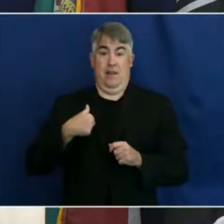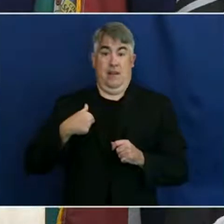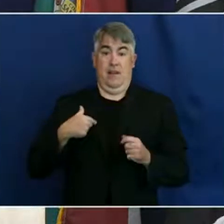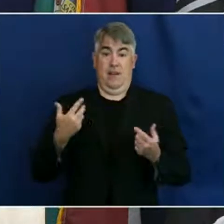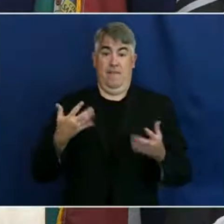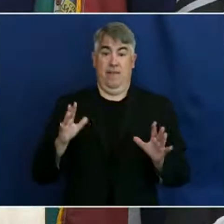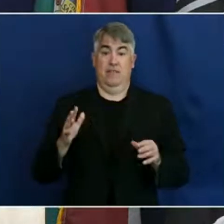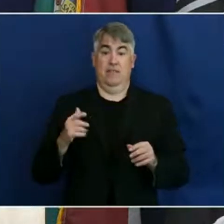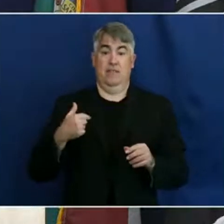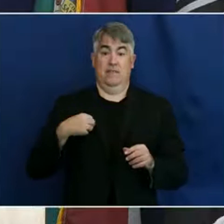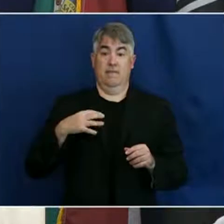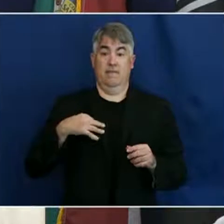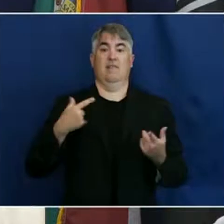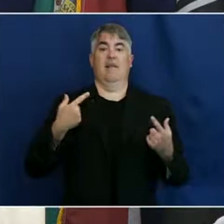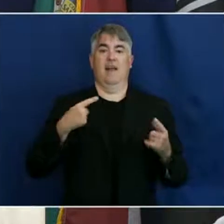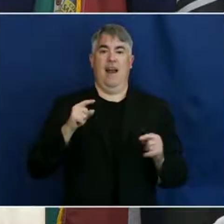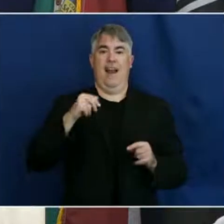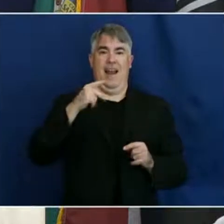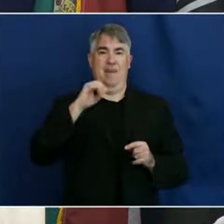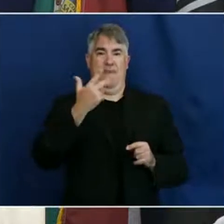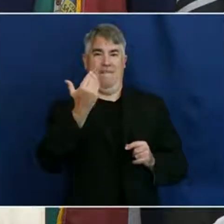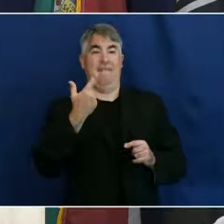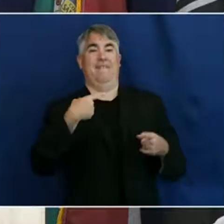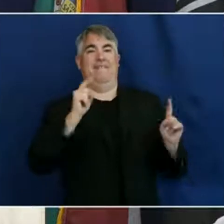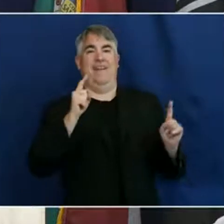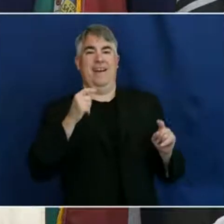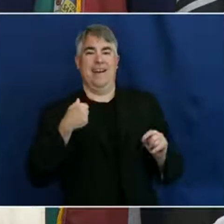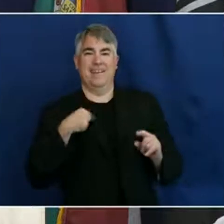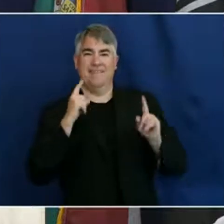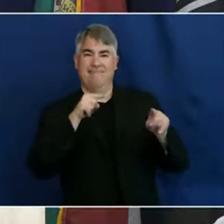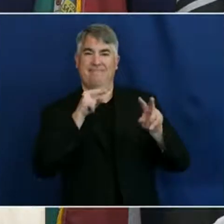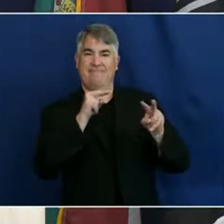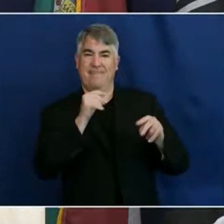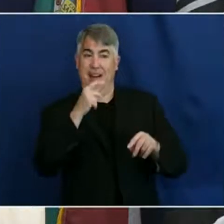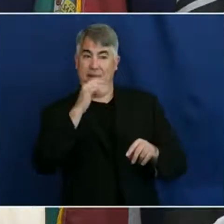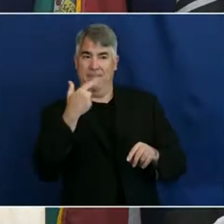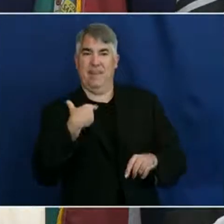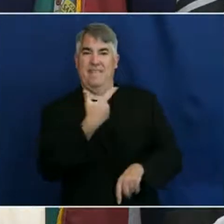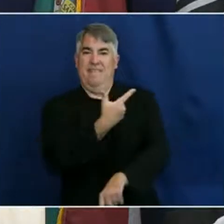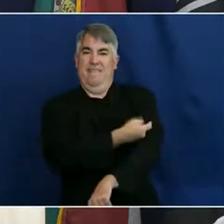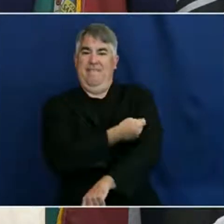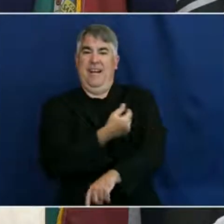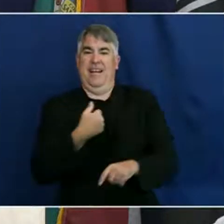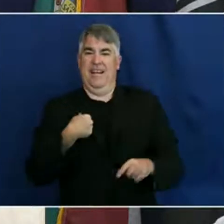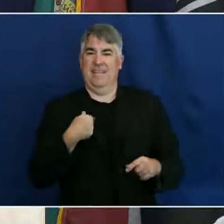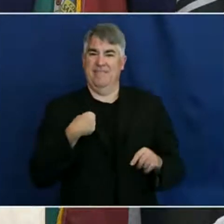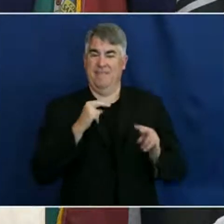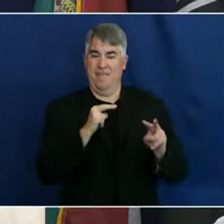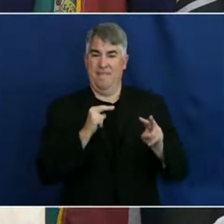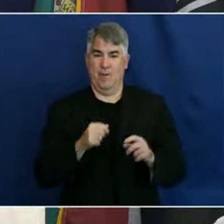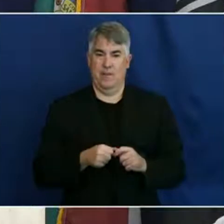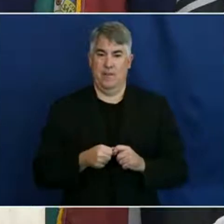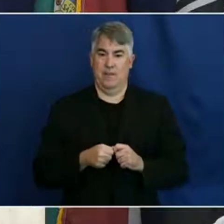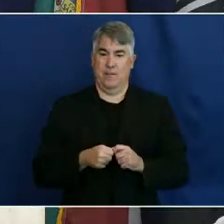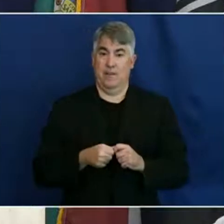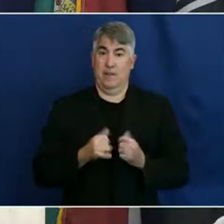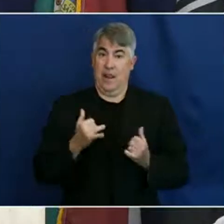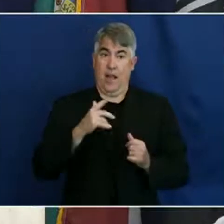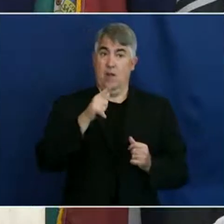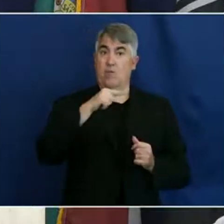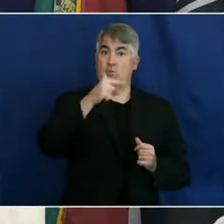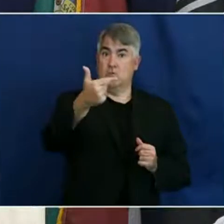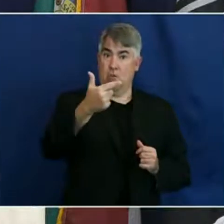April 15th, and I'm looking forward to looking for an appointment at some point after April 15th when it's my turn. If it's your turn now and you're in the